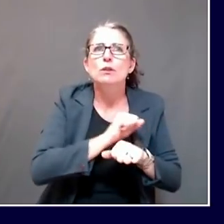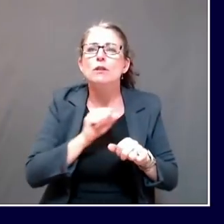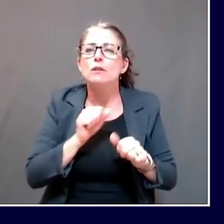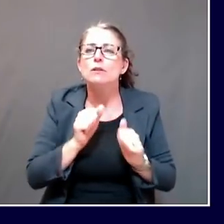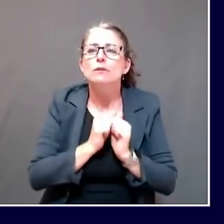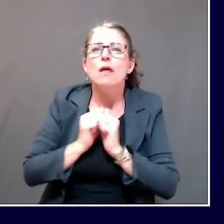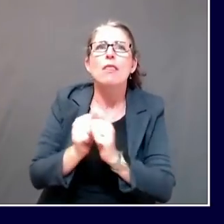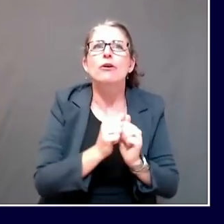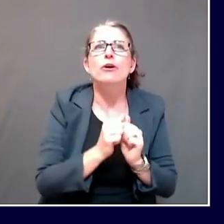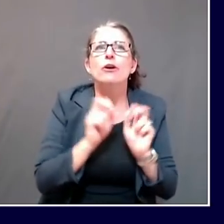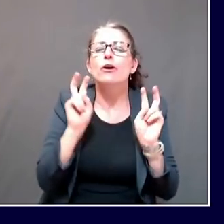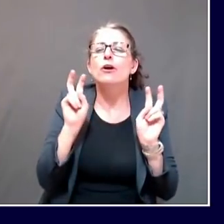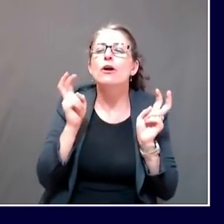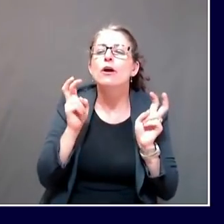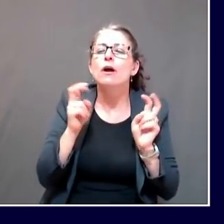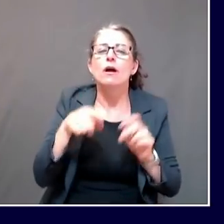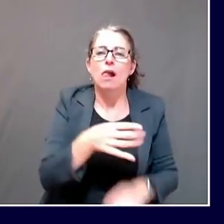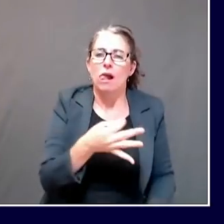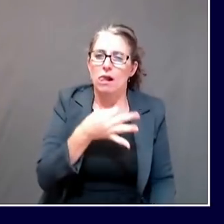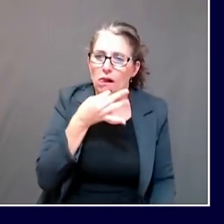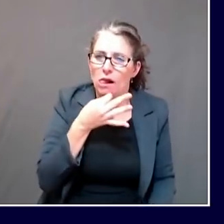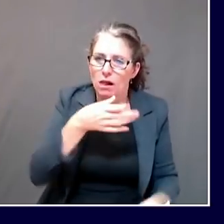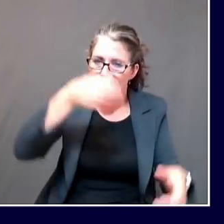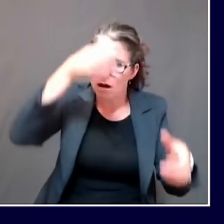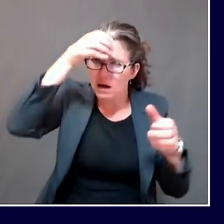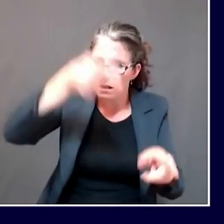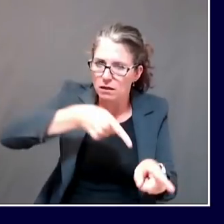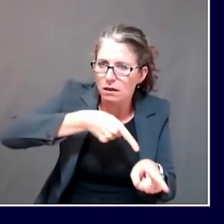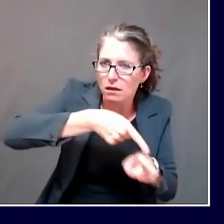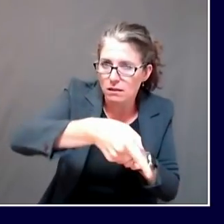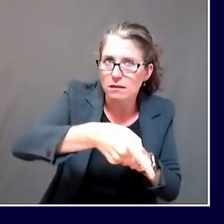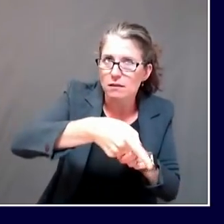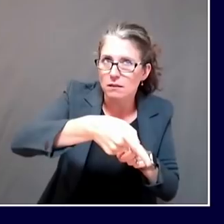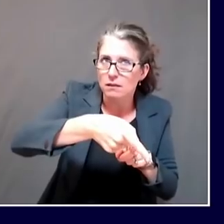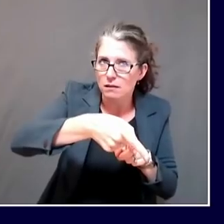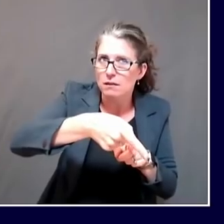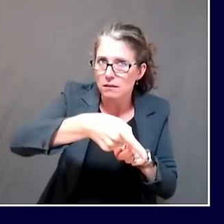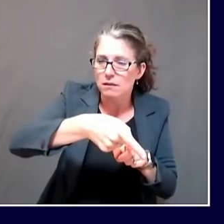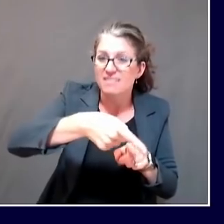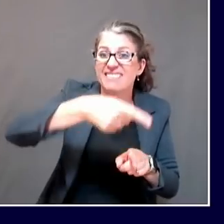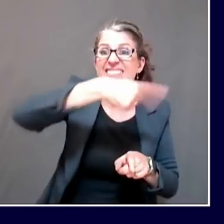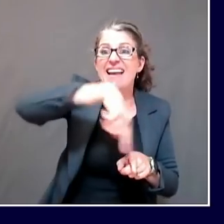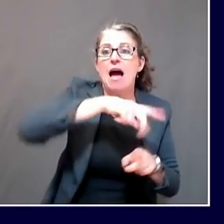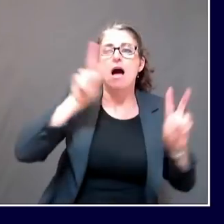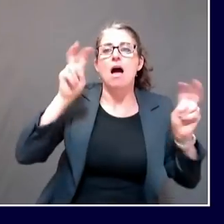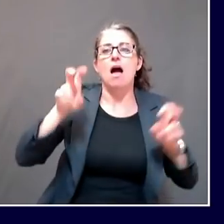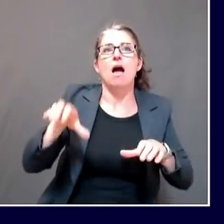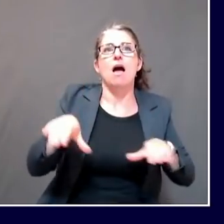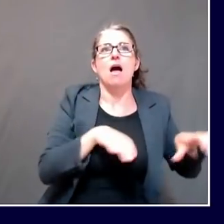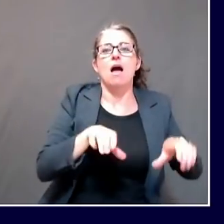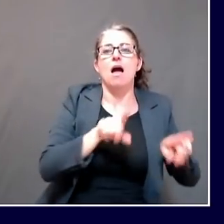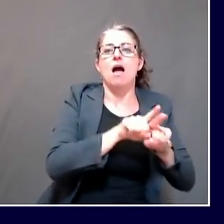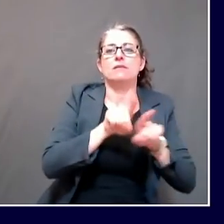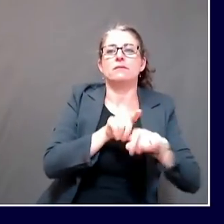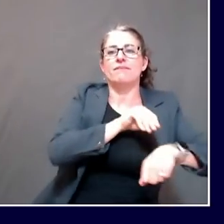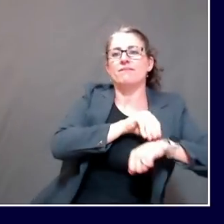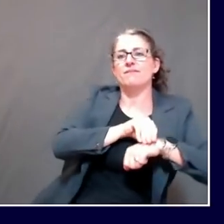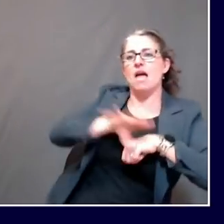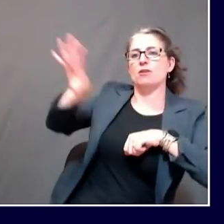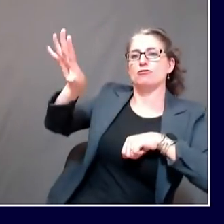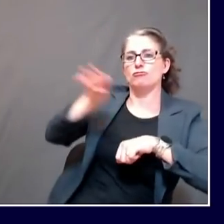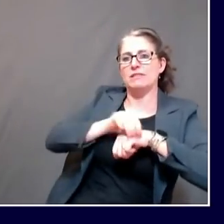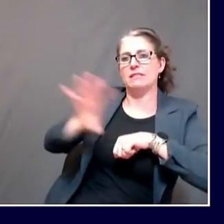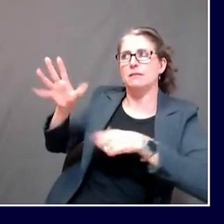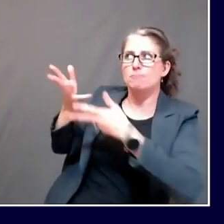called the Advisory Committee on Immunization Practices, better known by its acronym ACIP. All of the materials